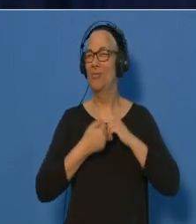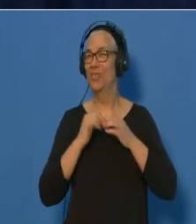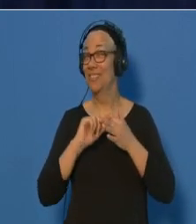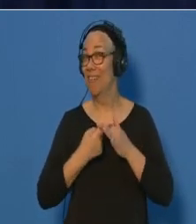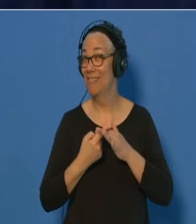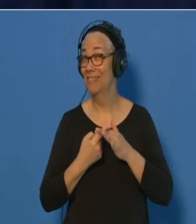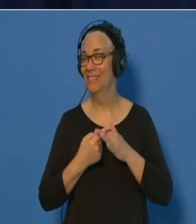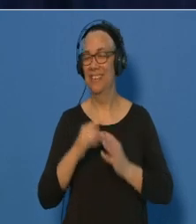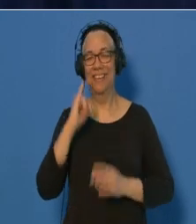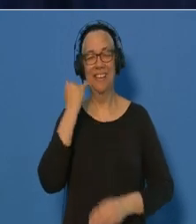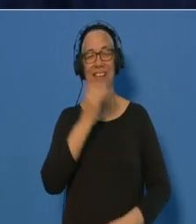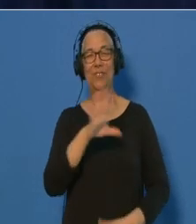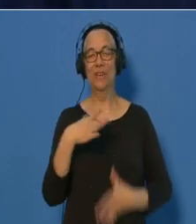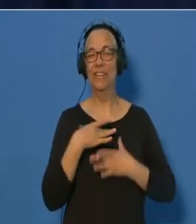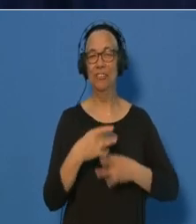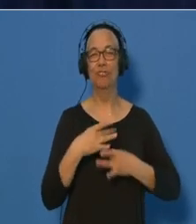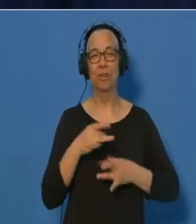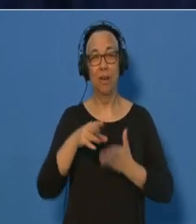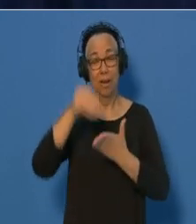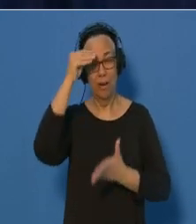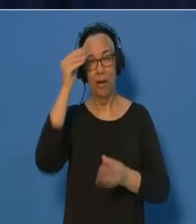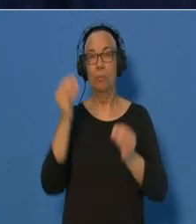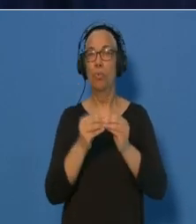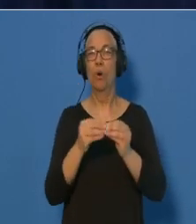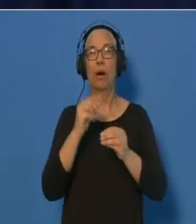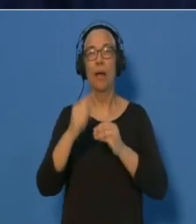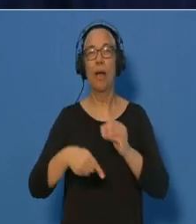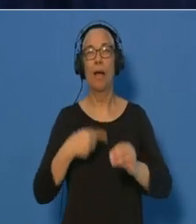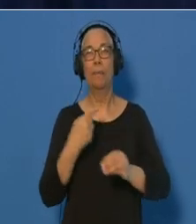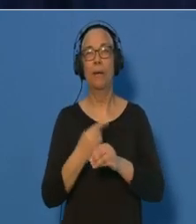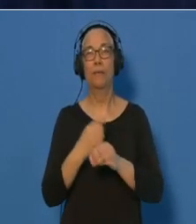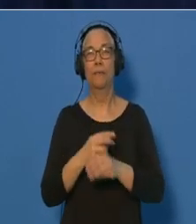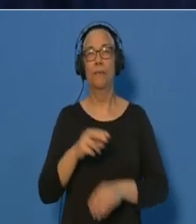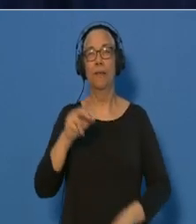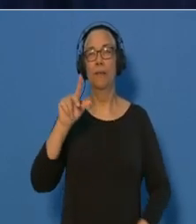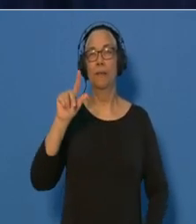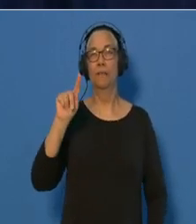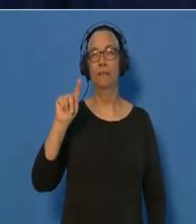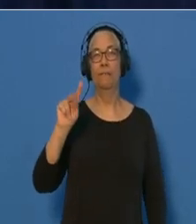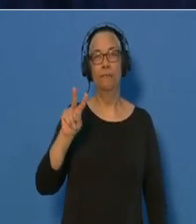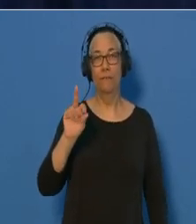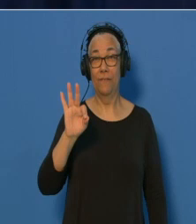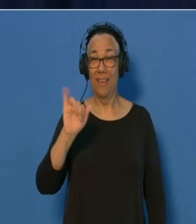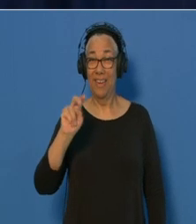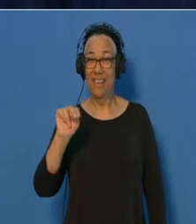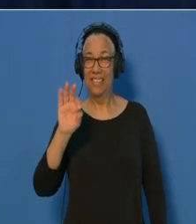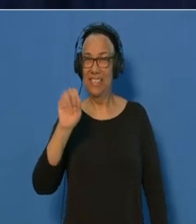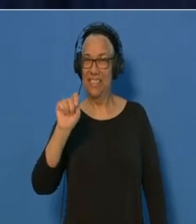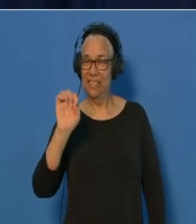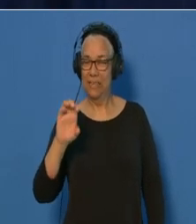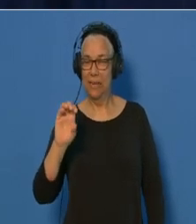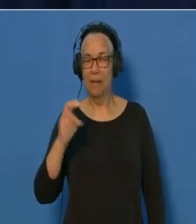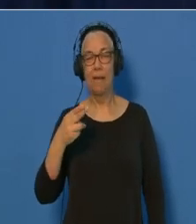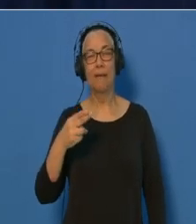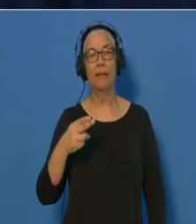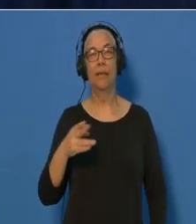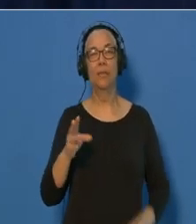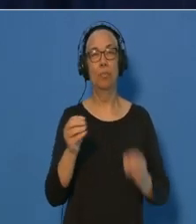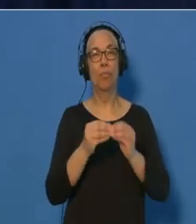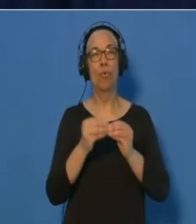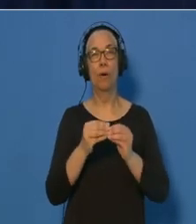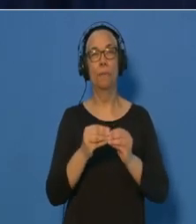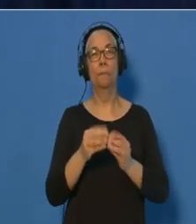If you're interested in learning more about FinTech, there are free online courses that are available for Bermudians, and those are